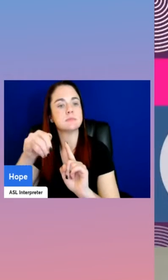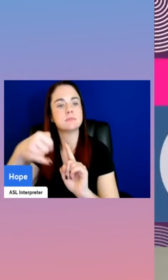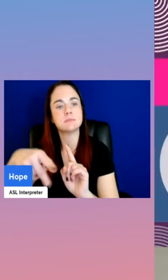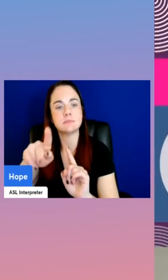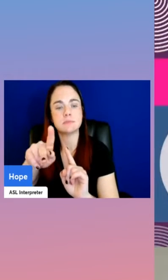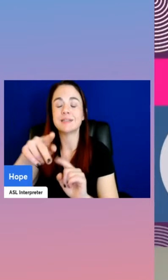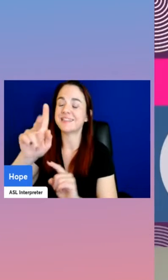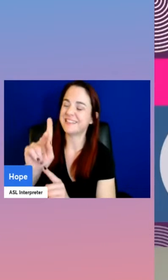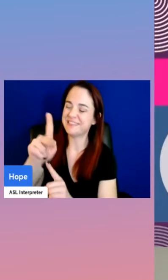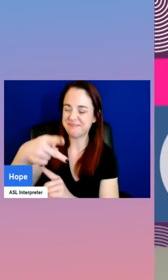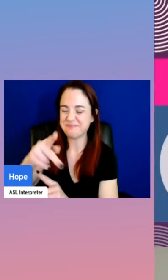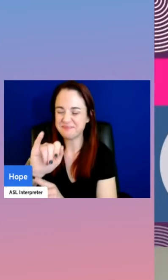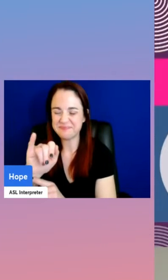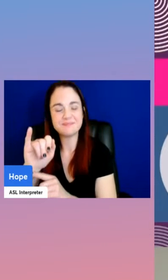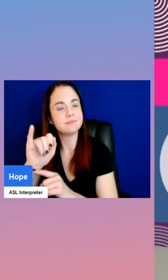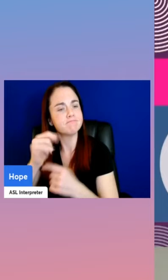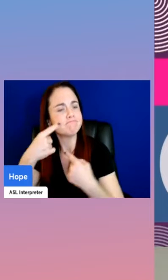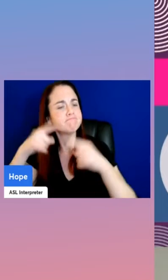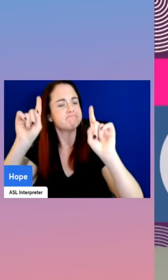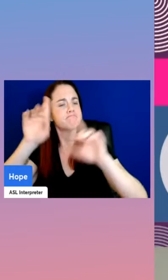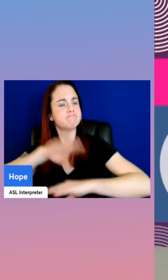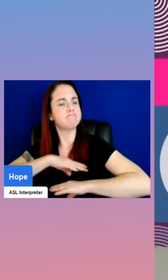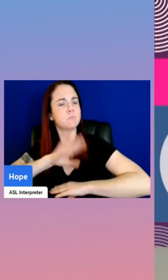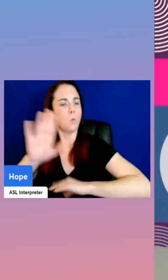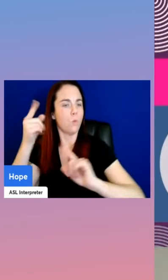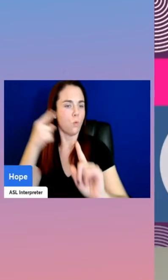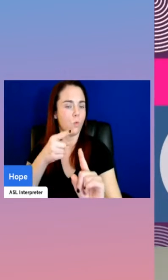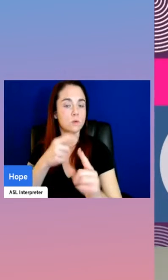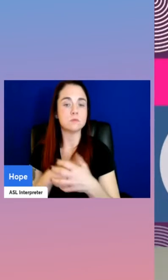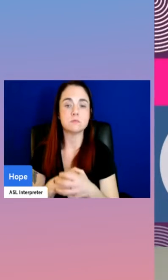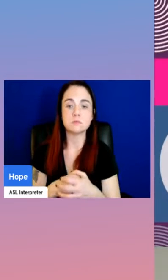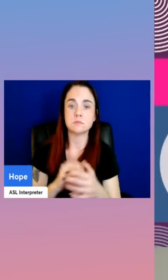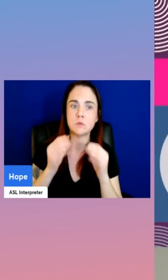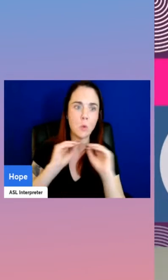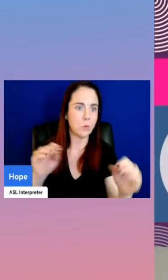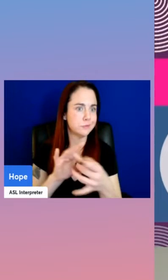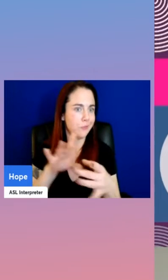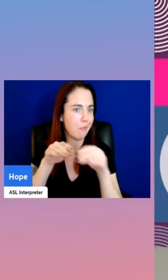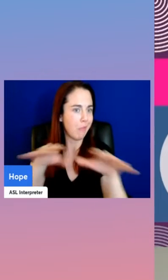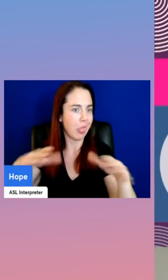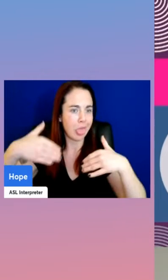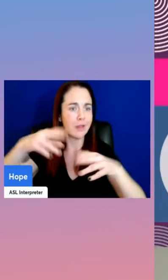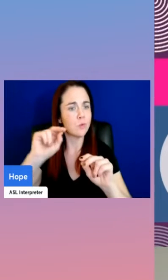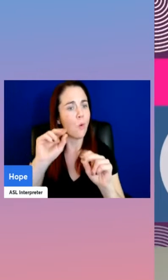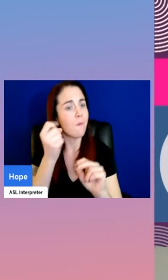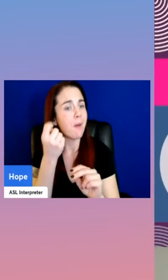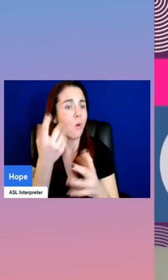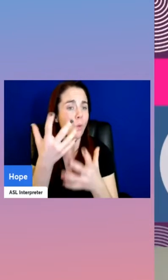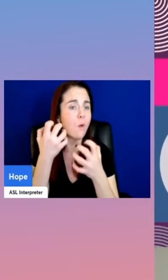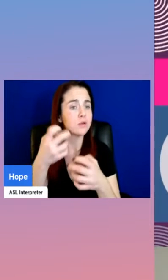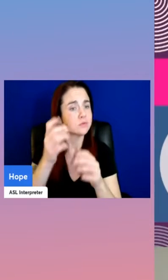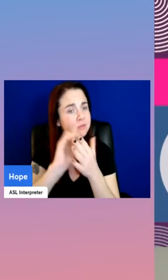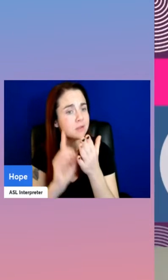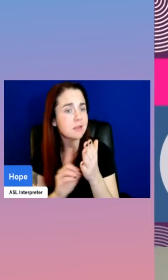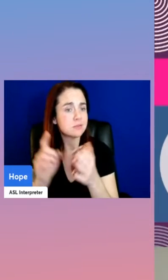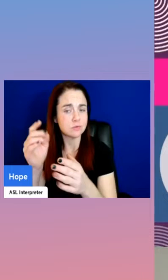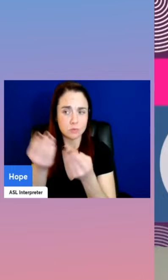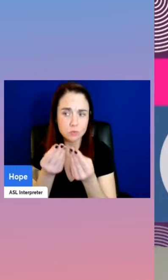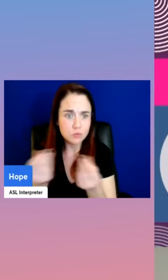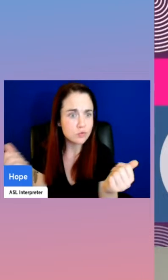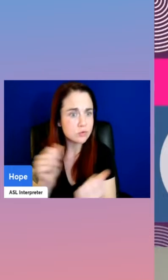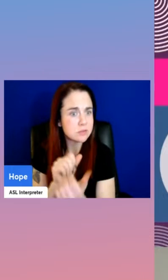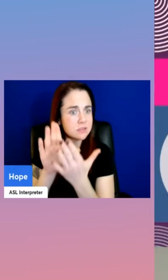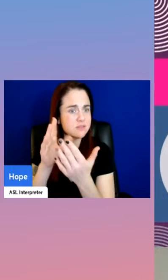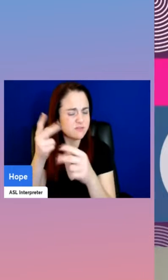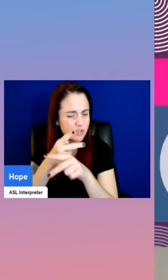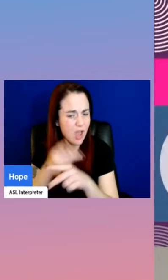no deployments yet. We just want to design the solutions so that we already know an idea of how we're going to implement